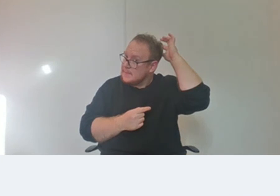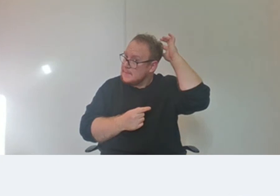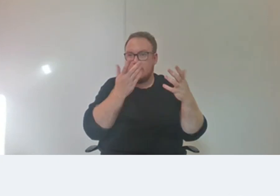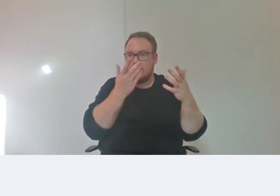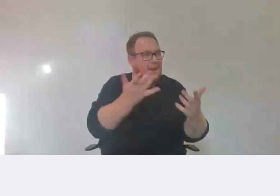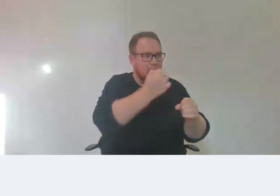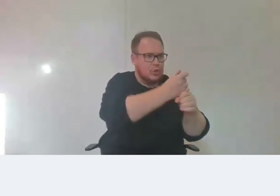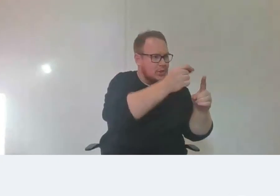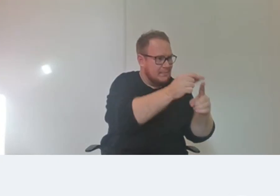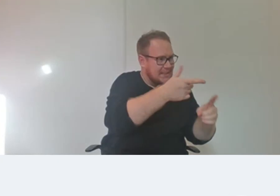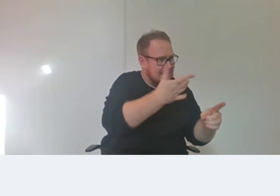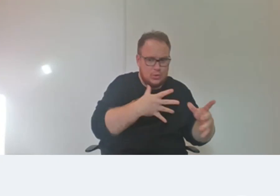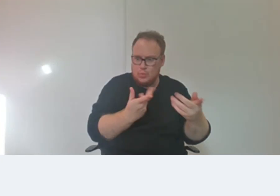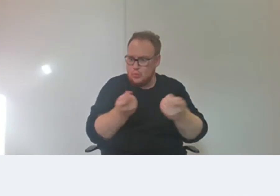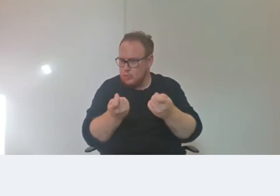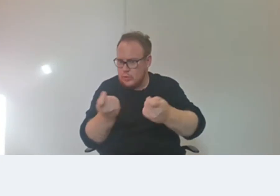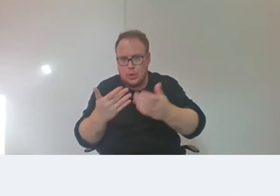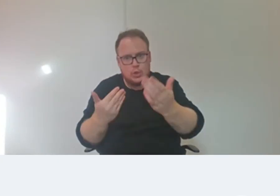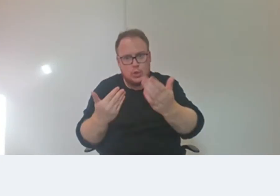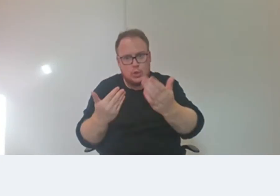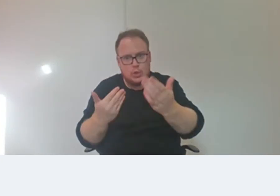they coming from? Thank you.